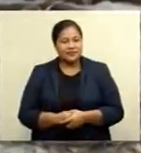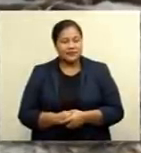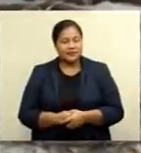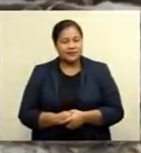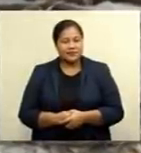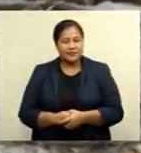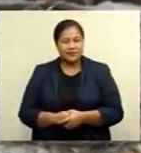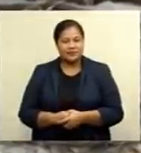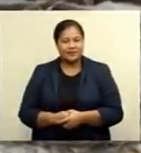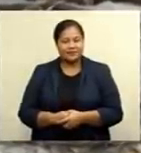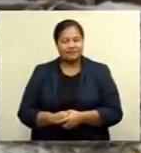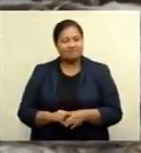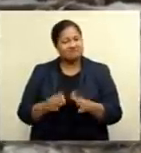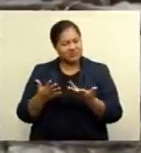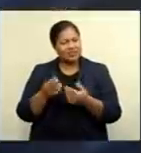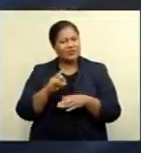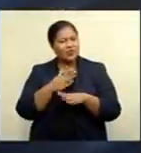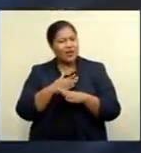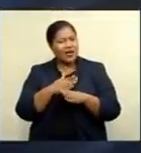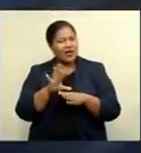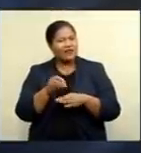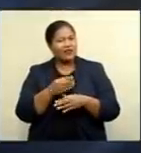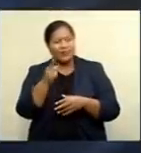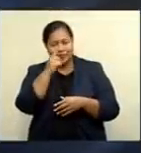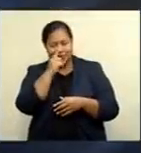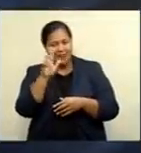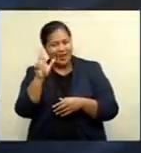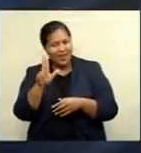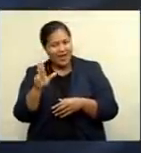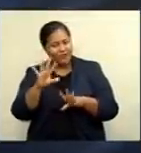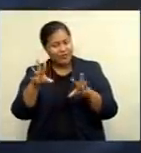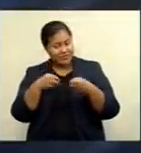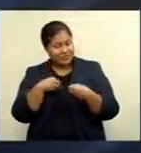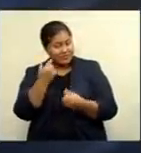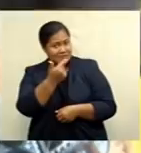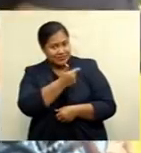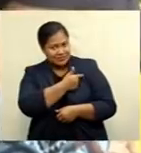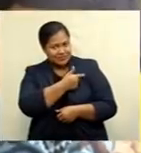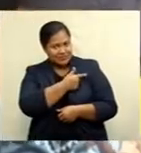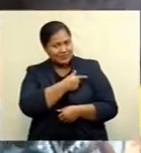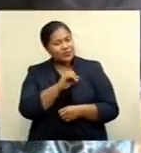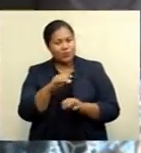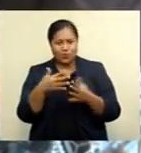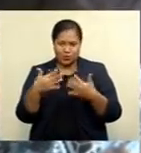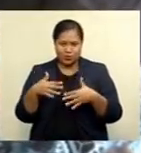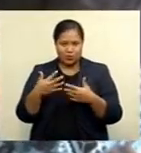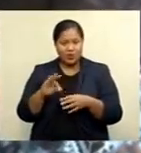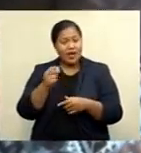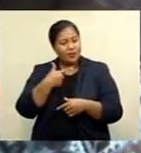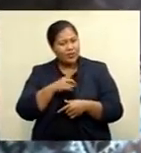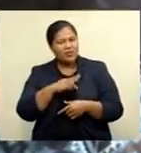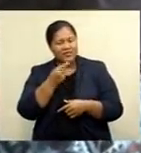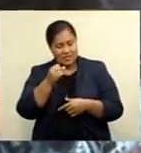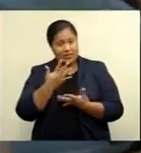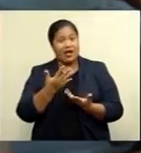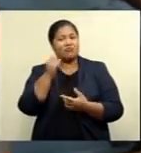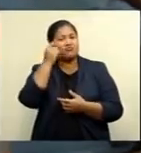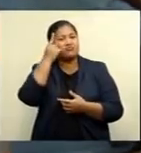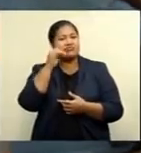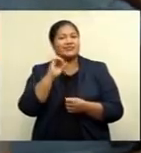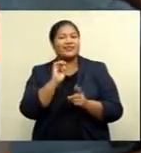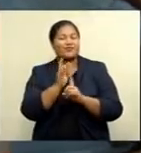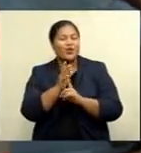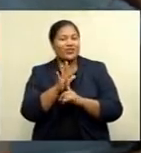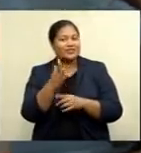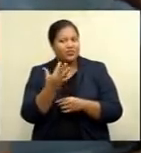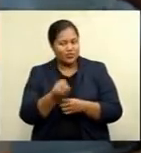The current enthusiasm from the people of Lao receiving the vaccine is unprecedented as they now realize its importance